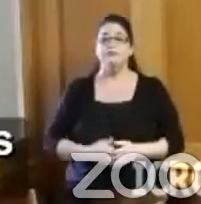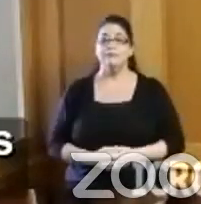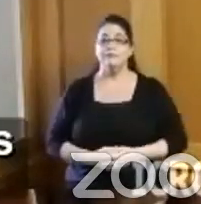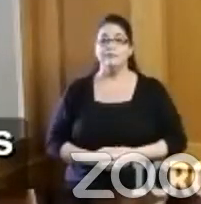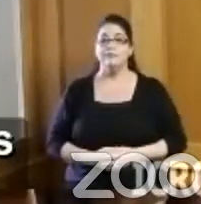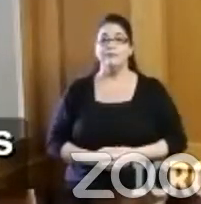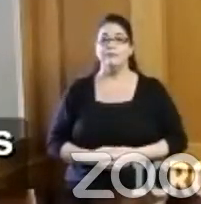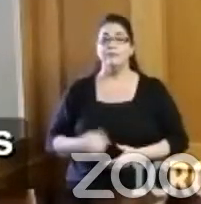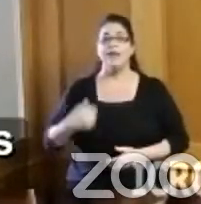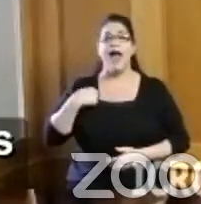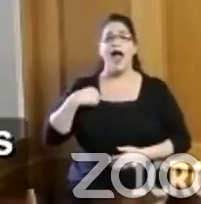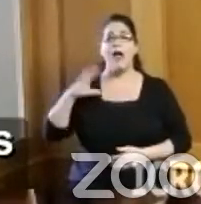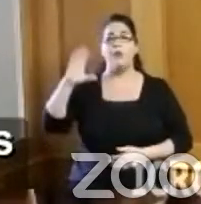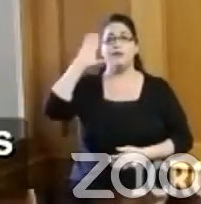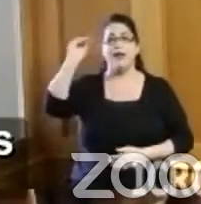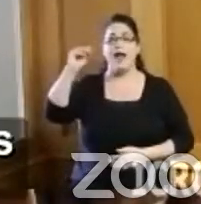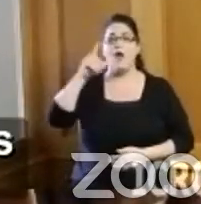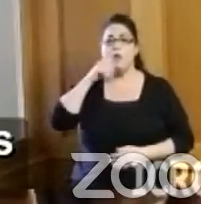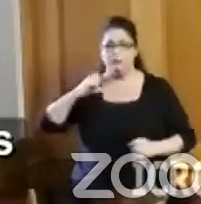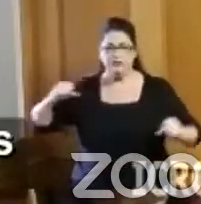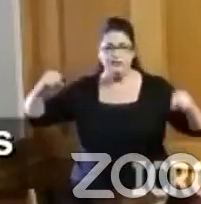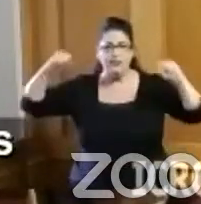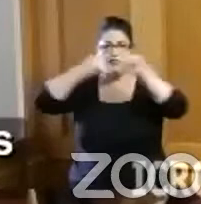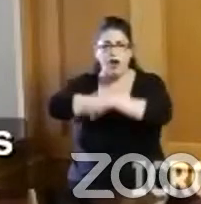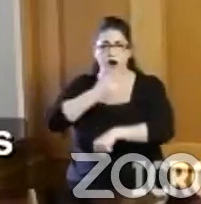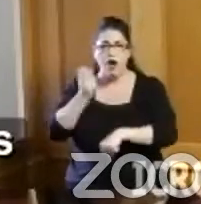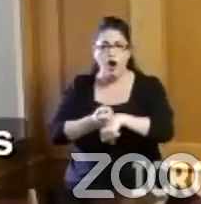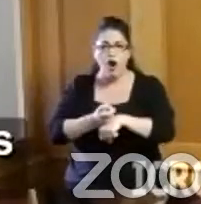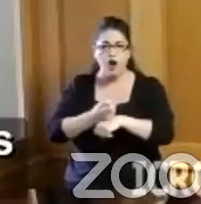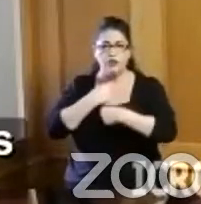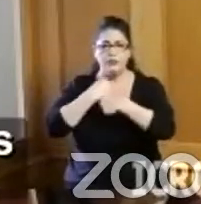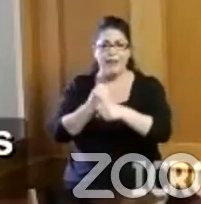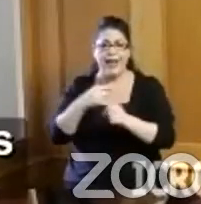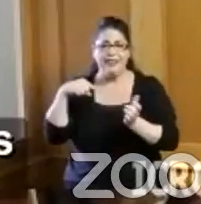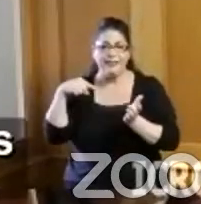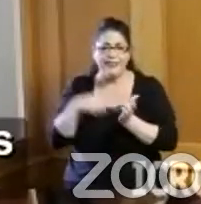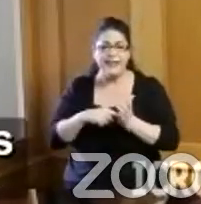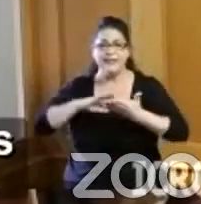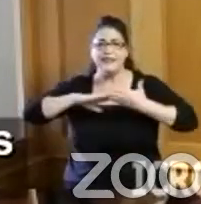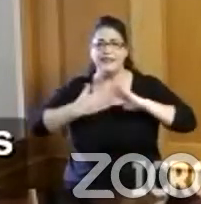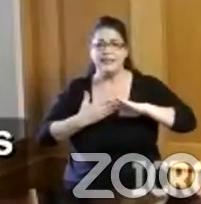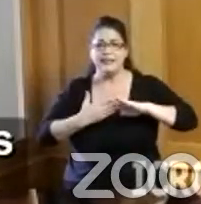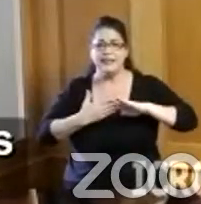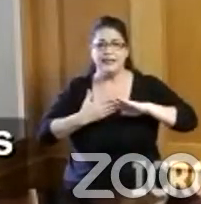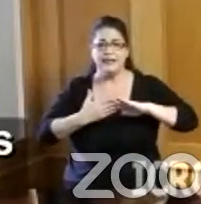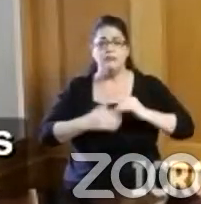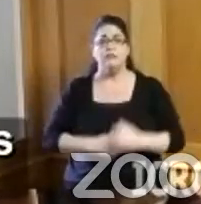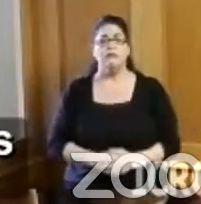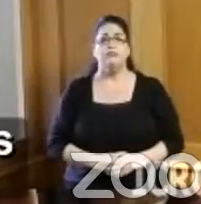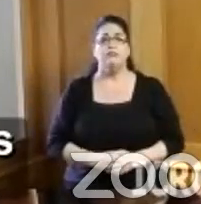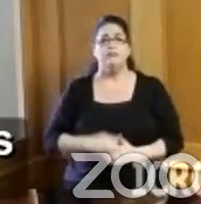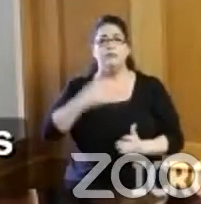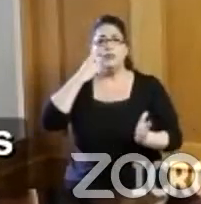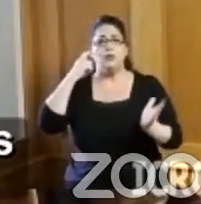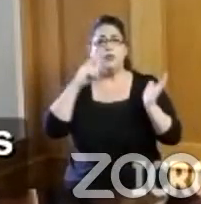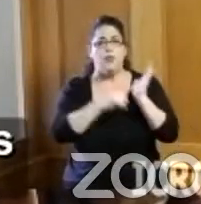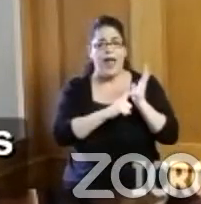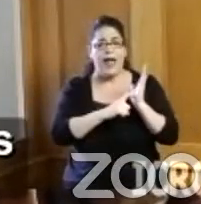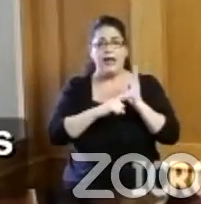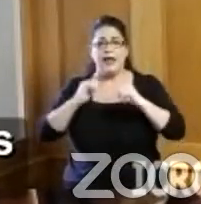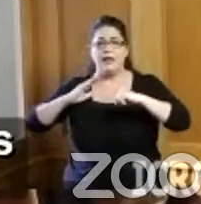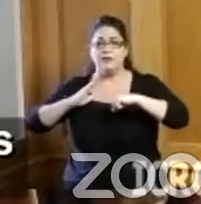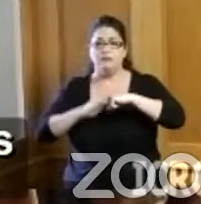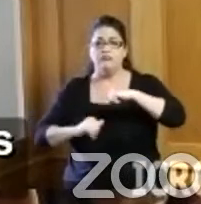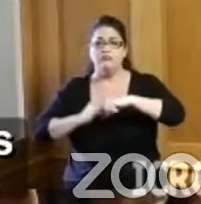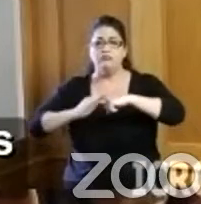I also was the guy that fought hard to make the city pass to recognize the indigenous people that was here